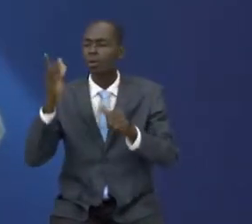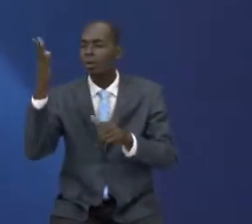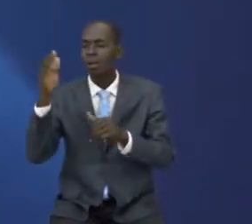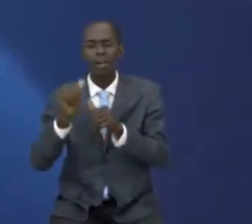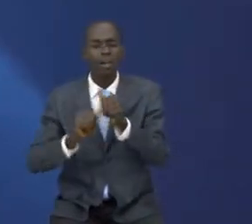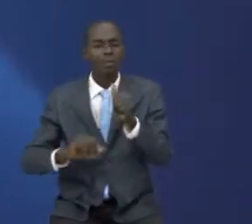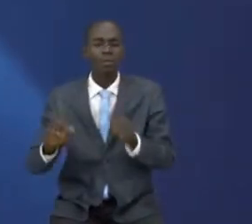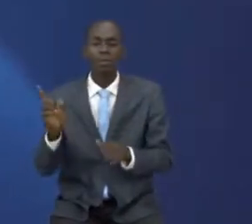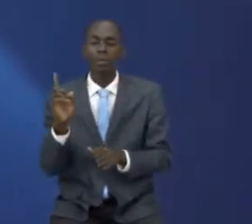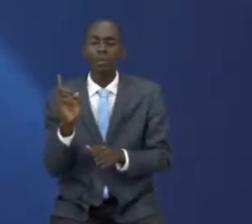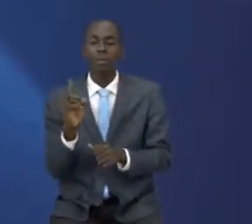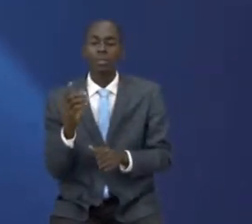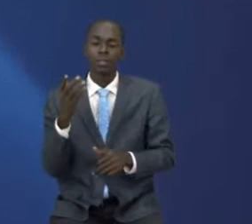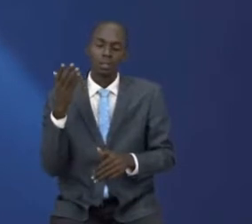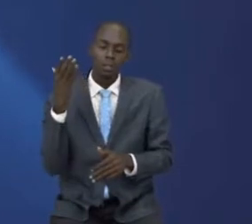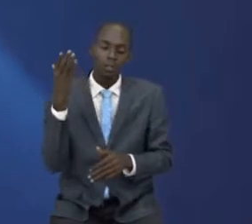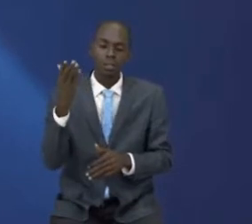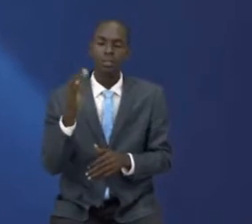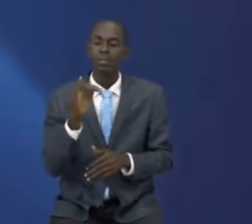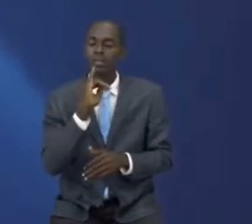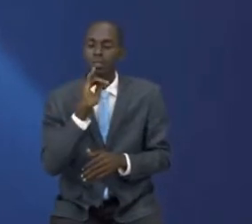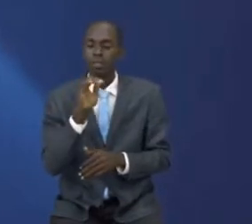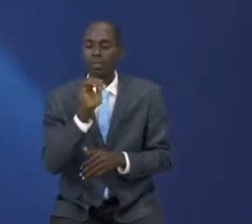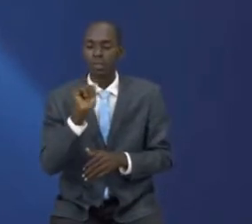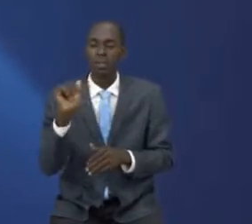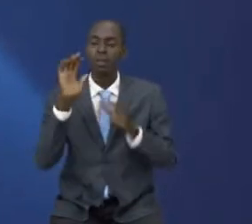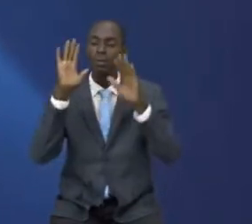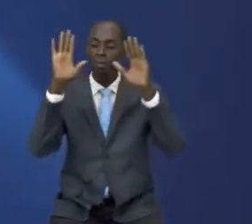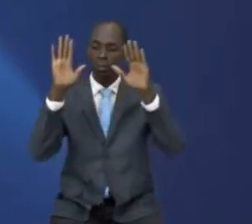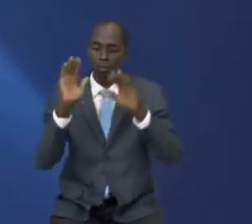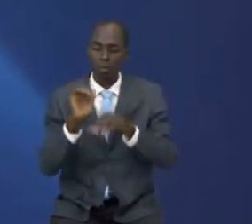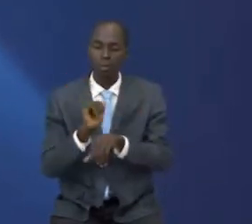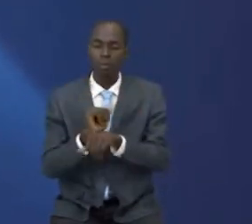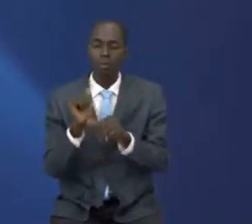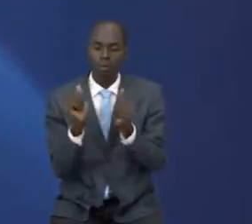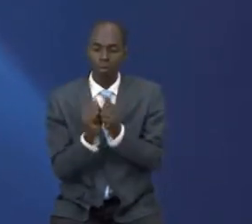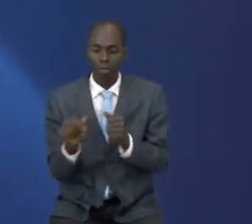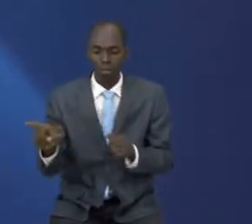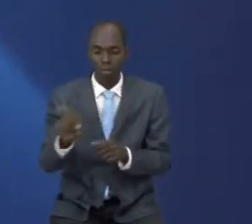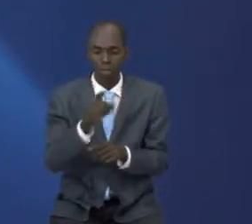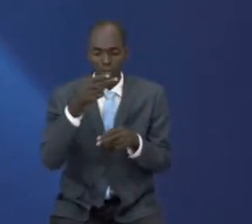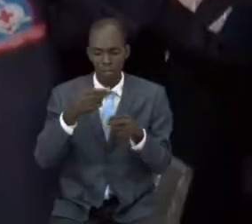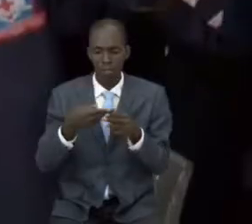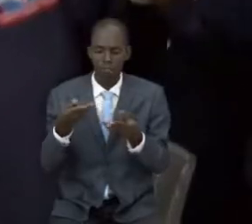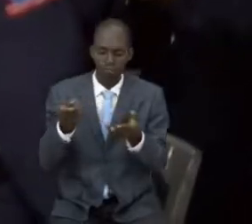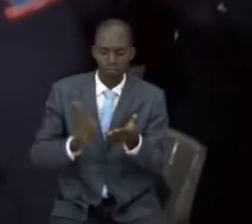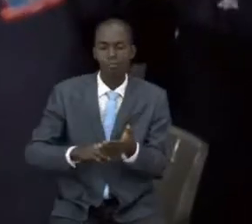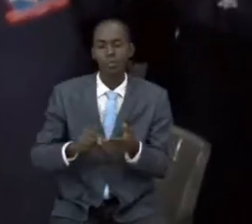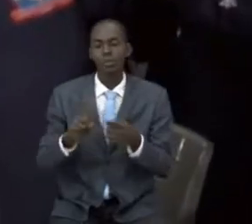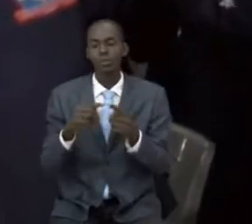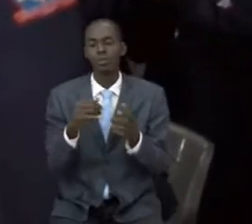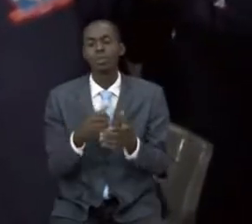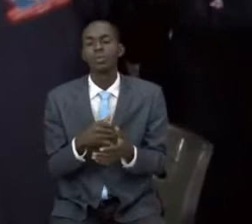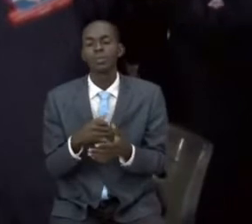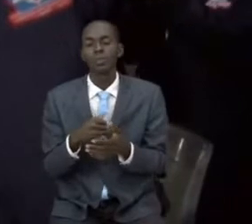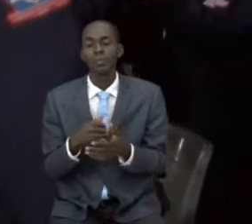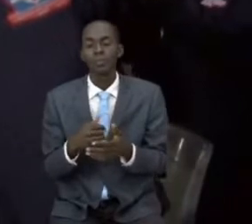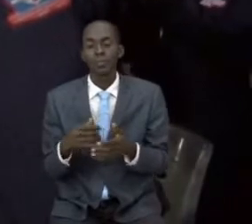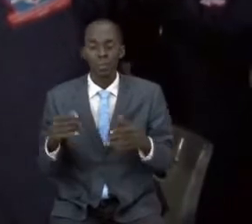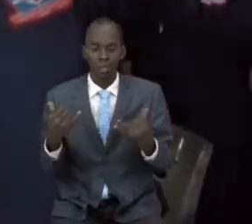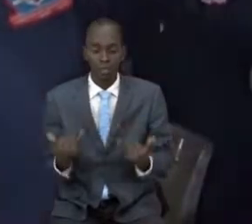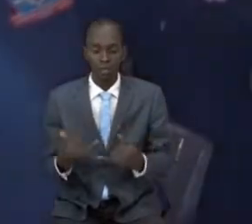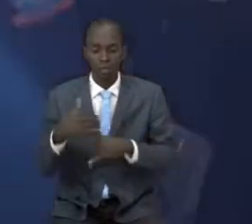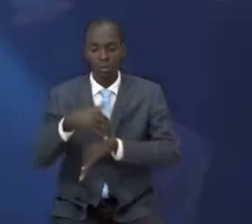everywhere, there is a miracle with their names attached to it. And